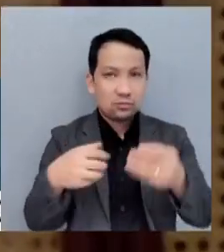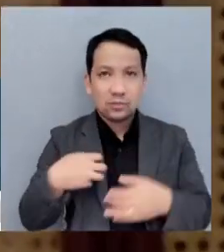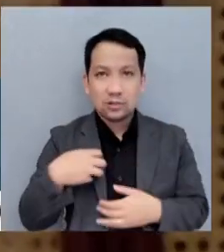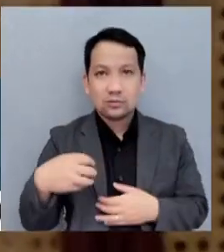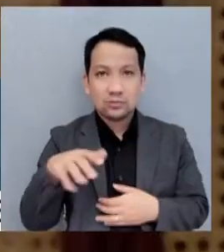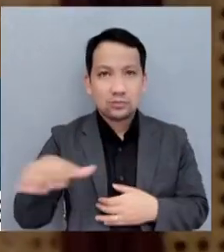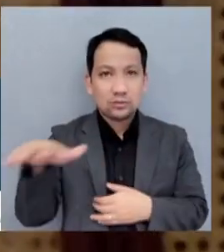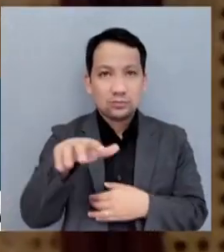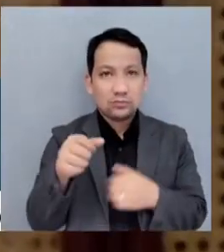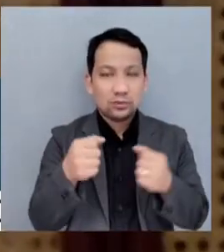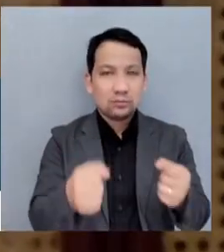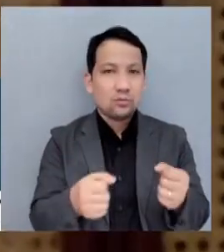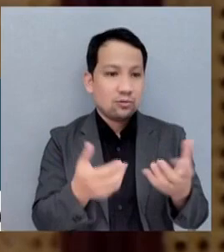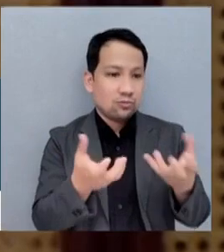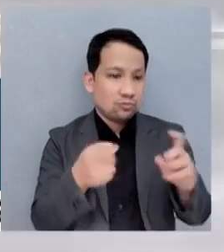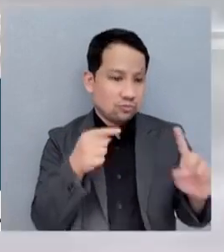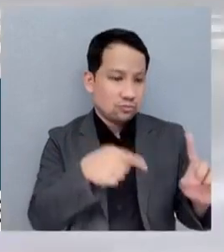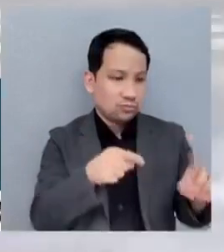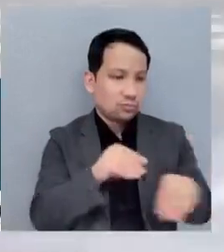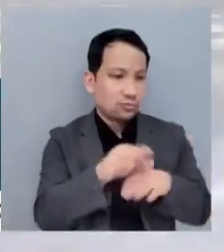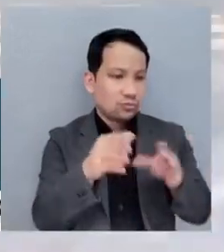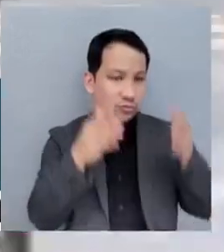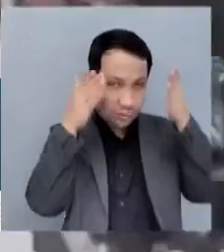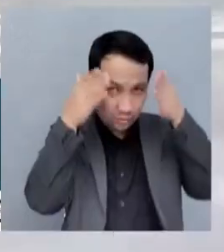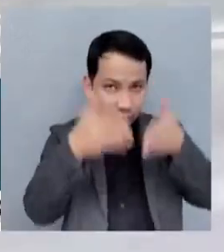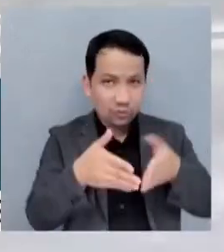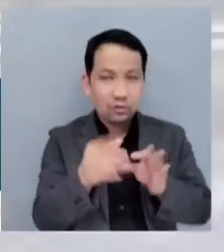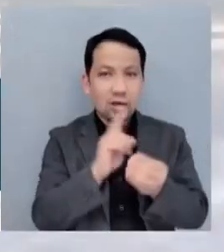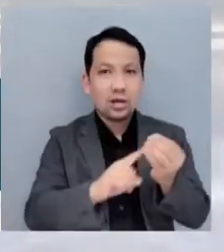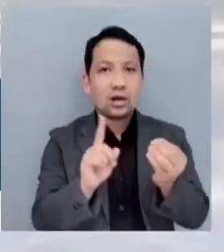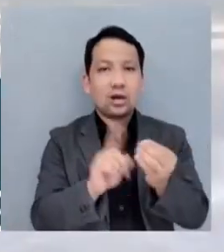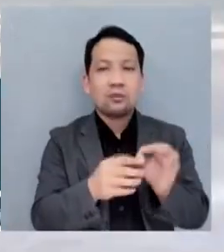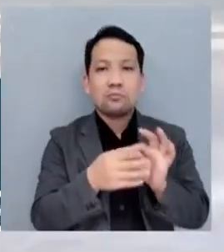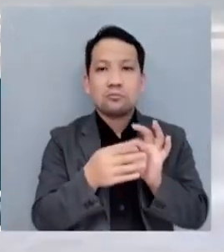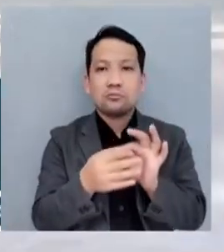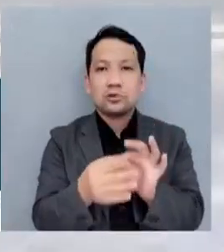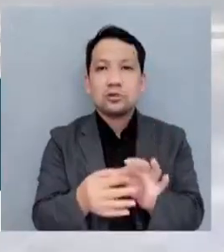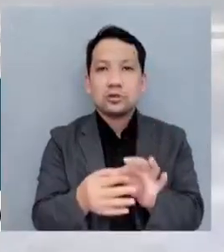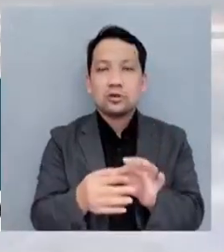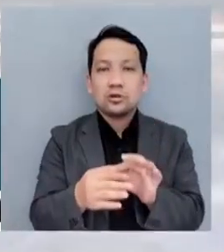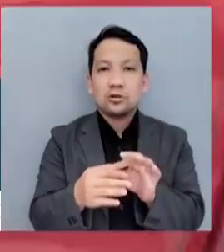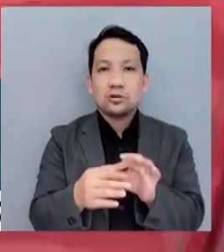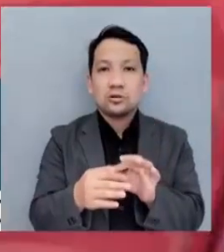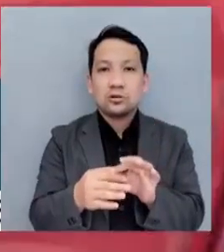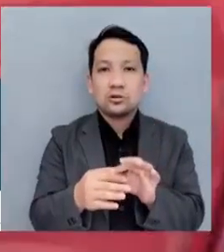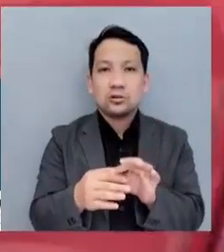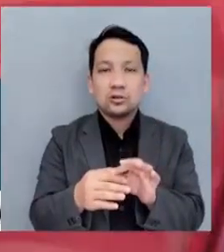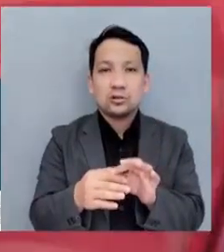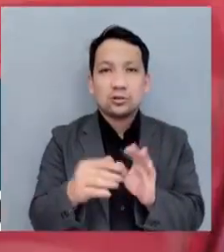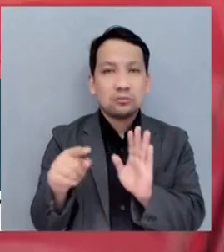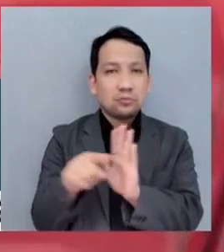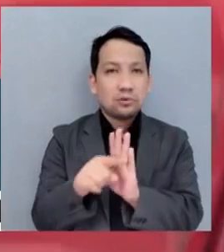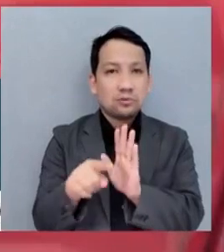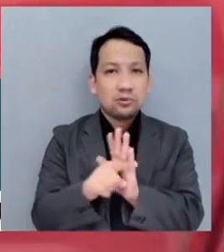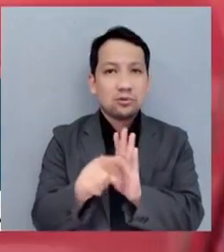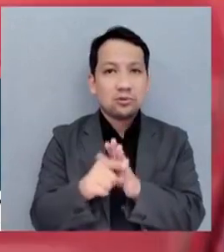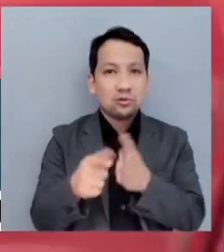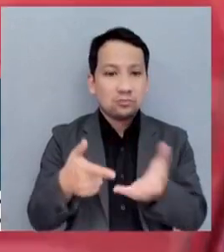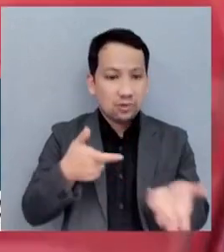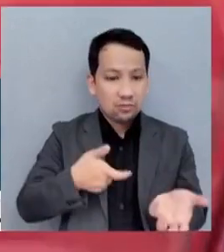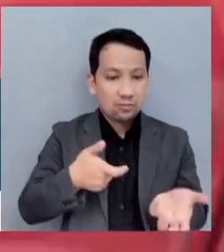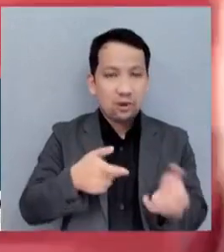streets. He also wants the councils to focus on addressing the proliferation of illegal or loose